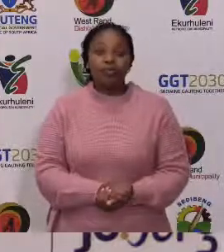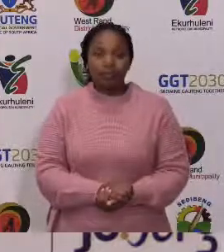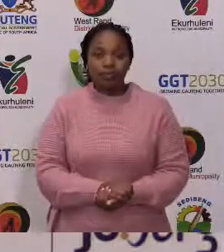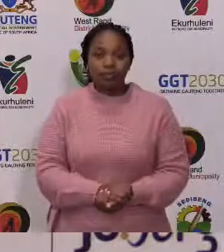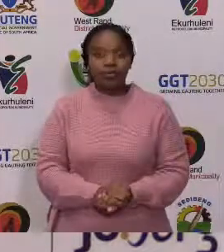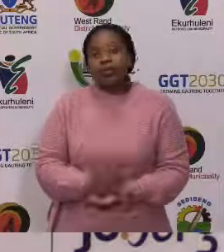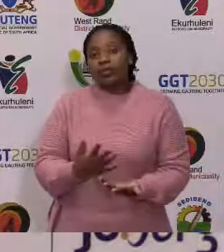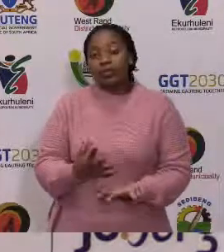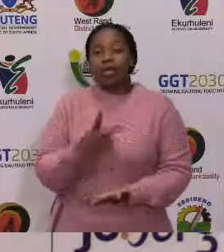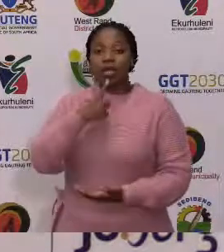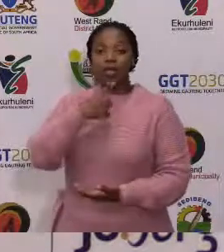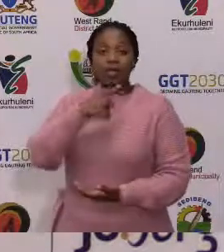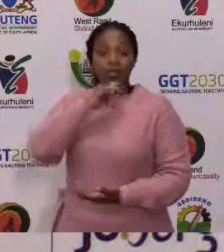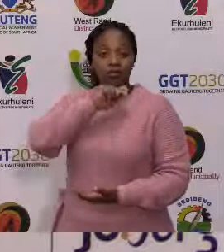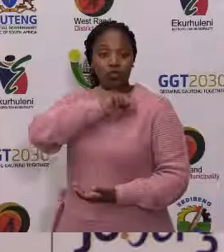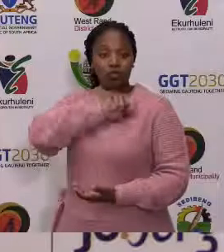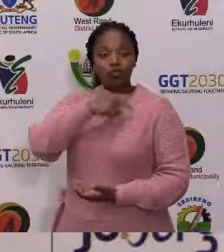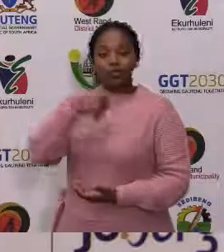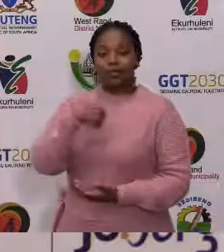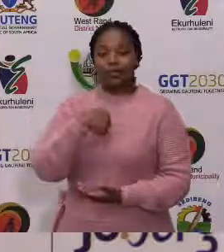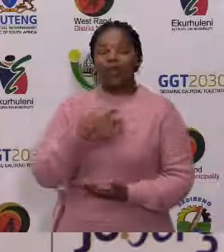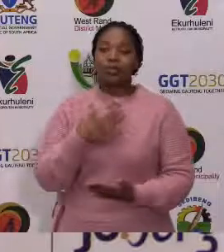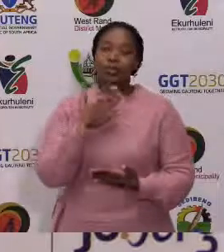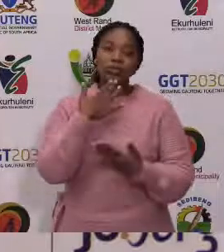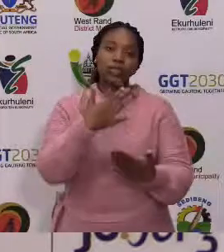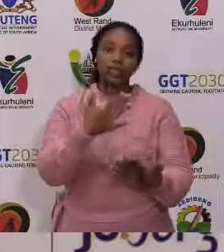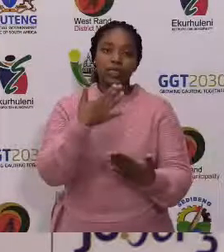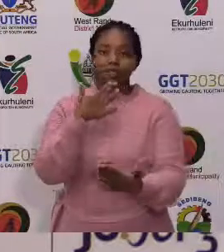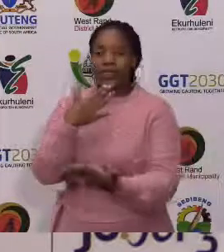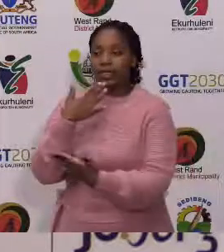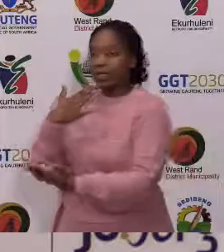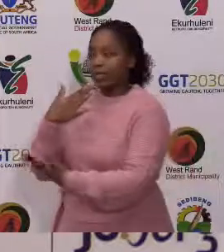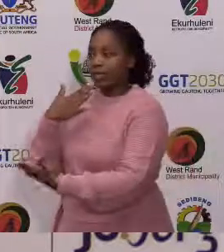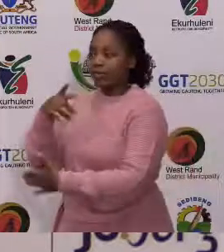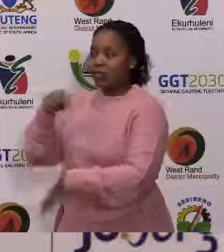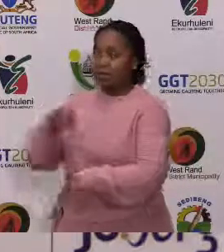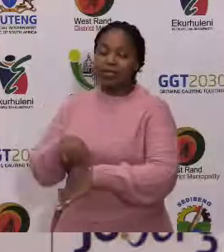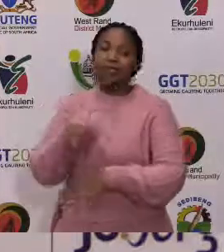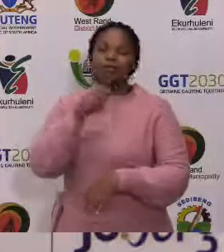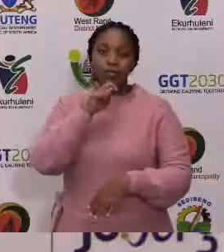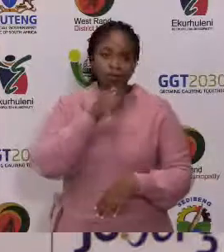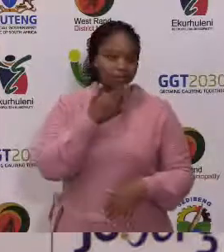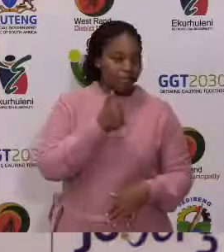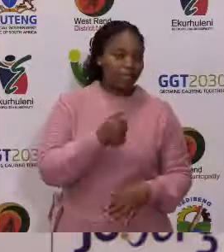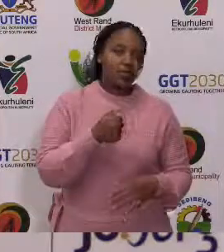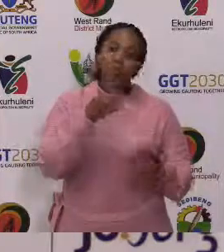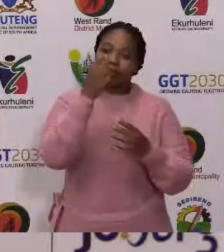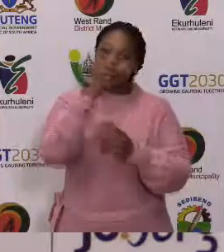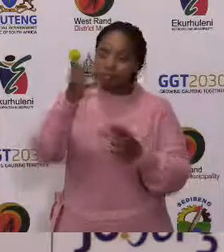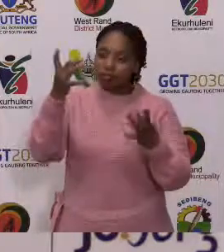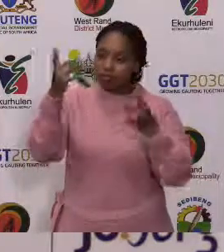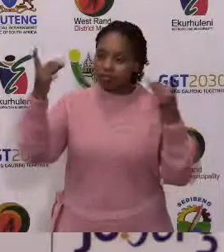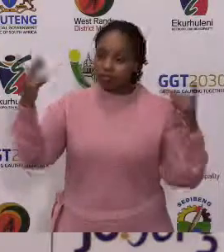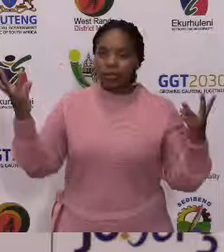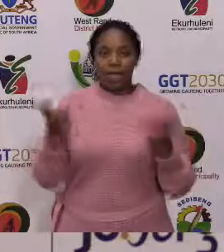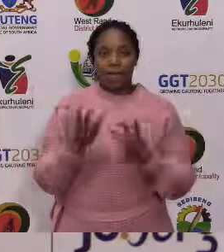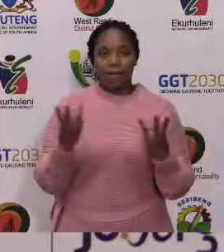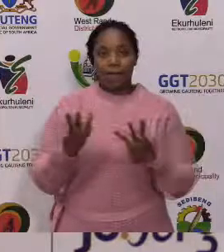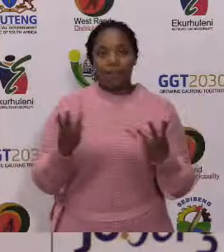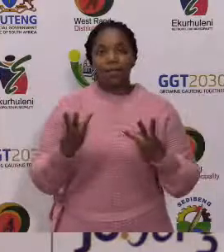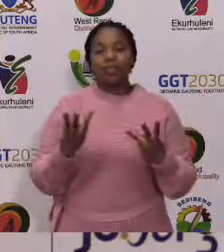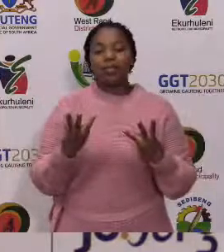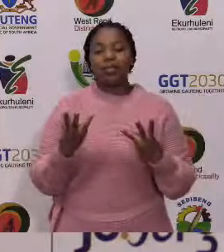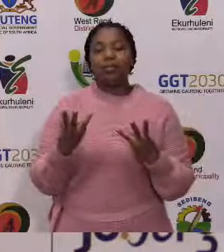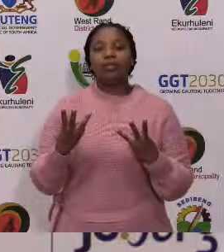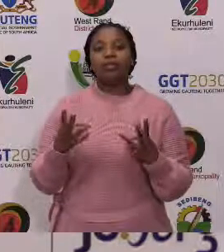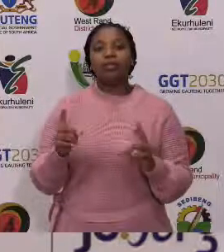And I would like to thank you for this. Let's get the message out to our people that